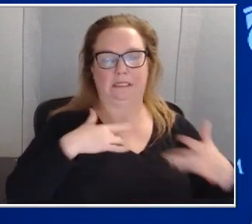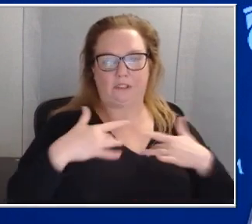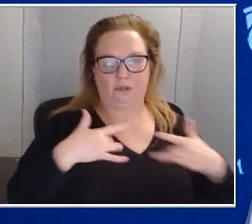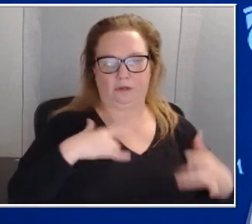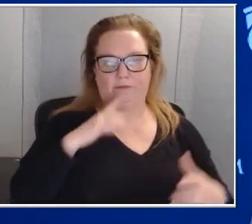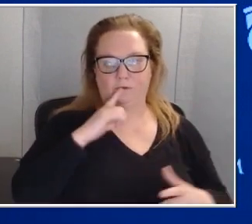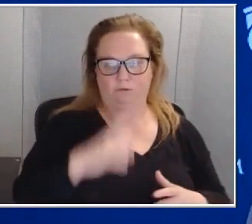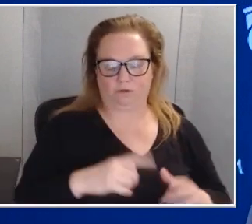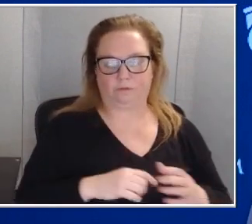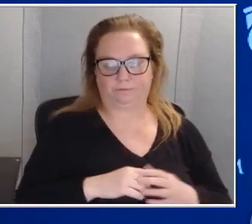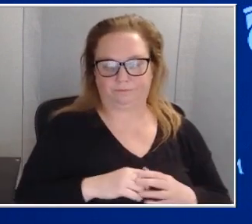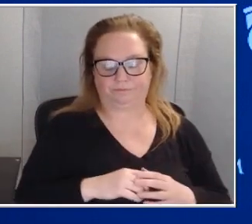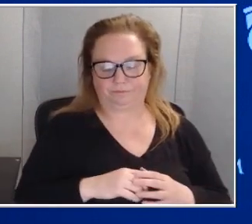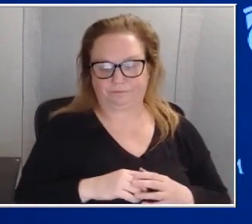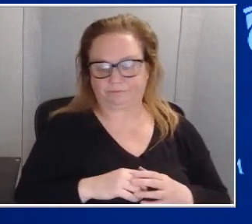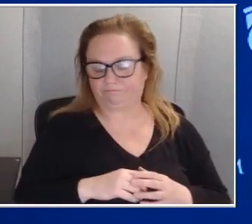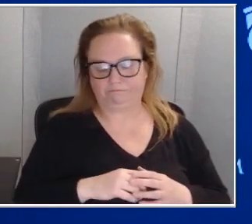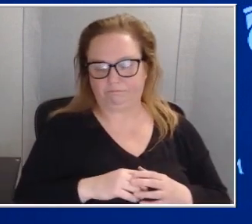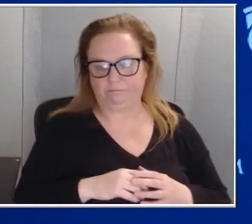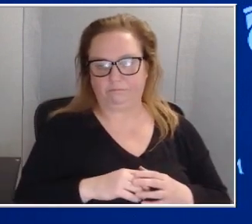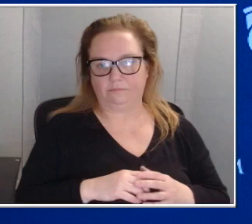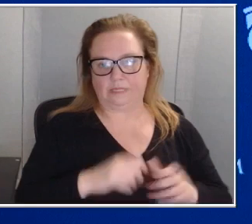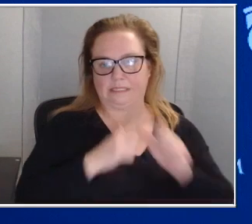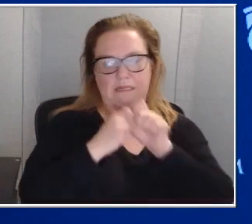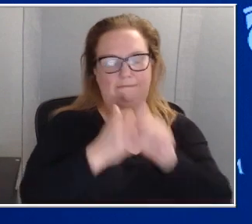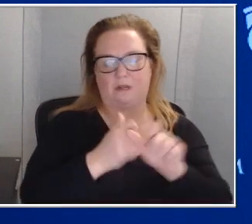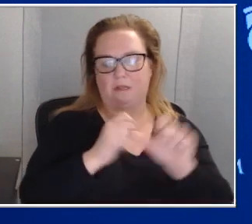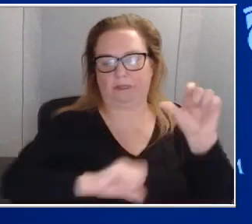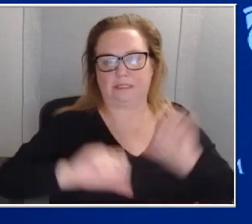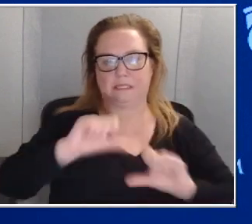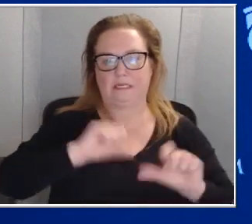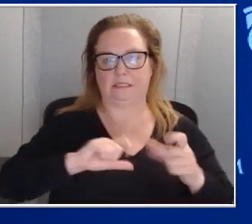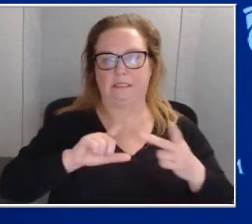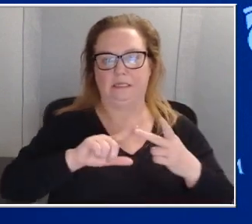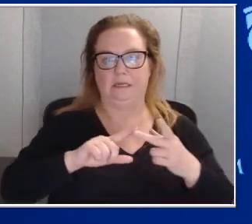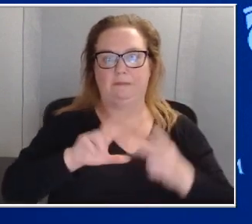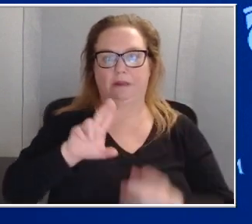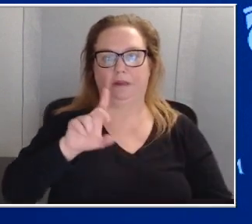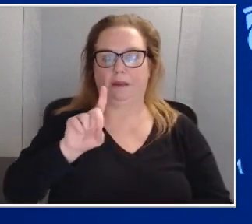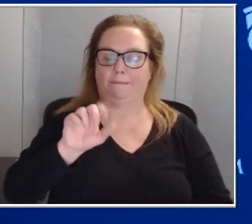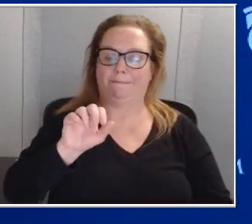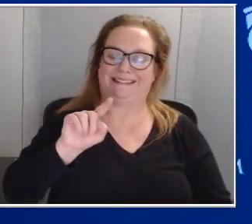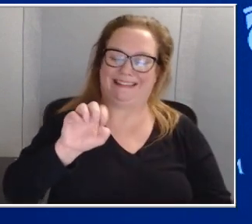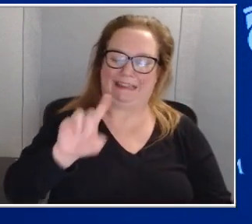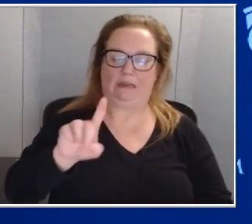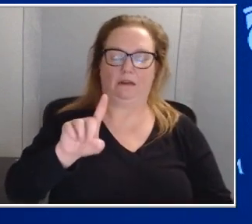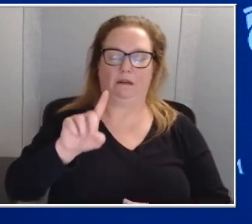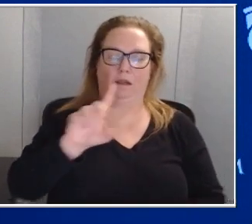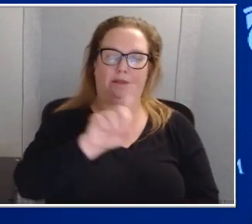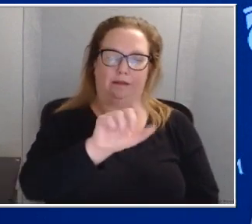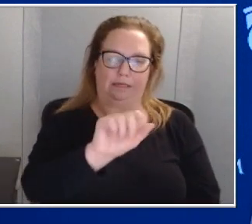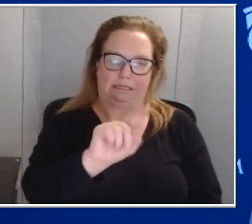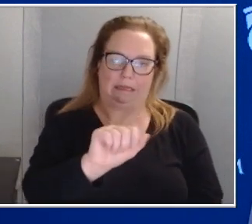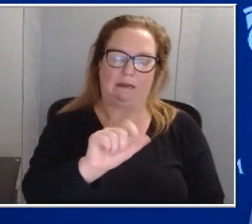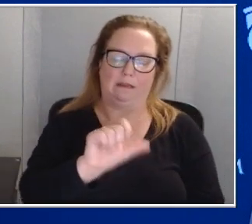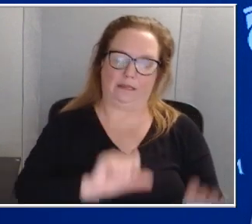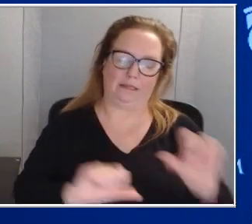sure. It is not following the science and being up to date with the actual data and science.